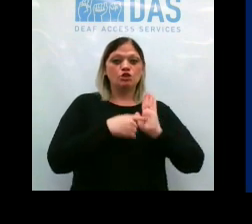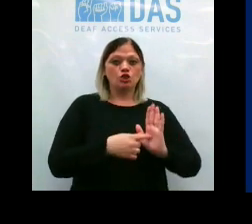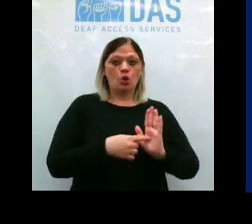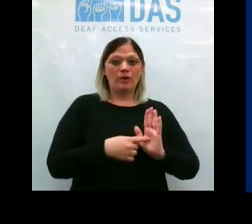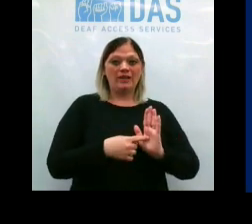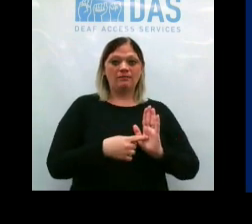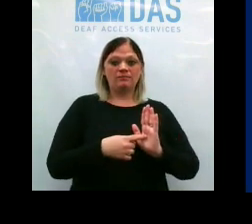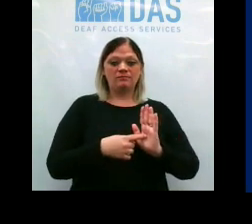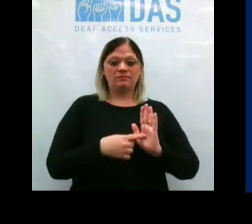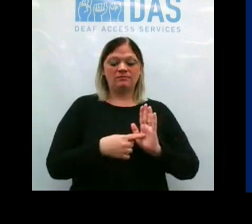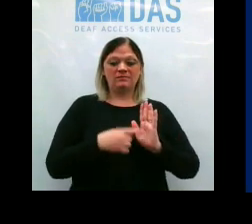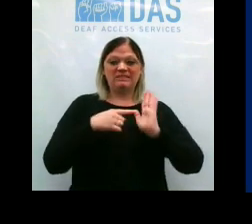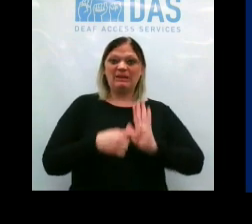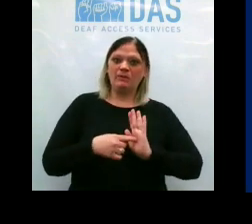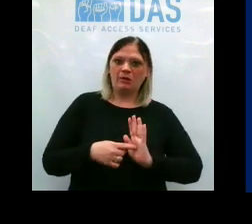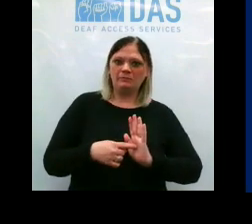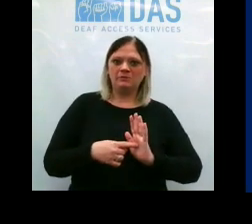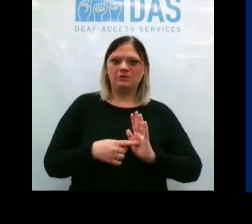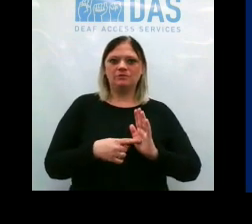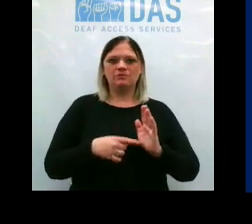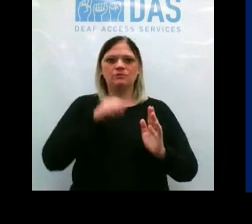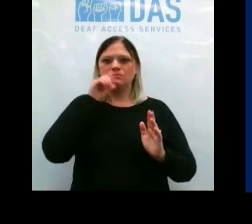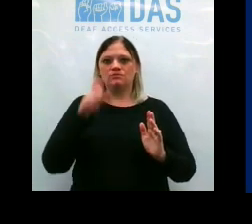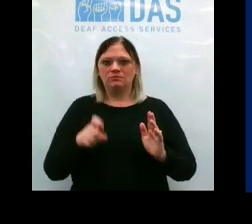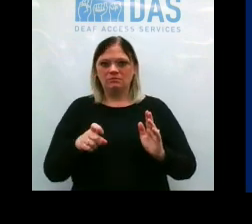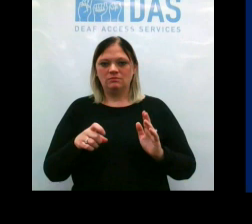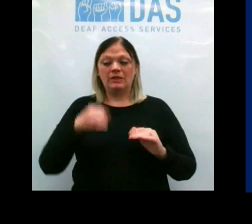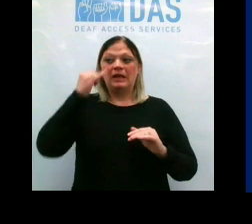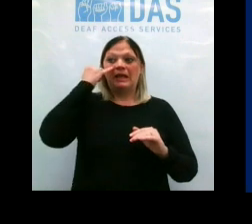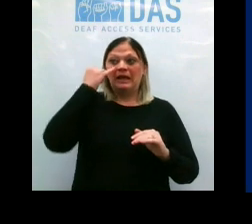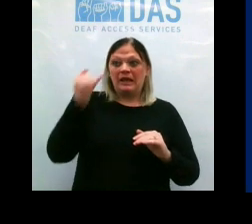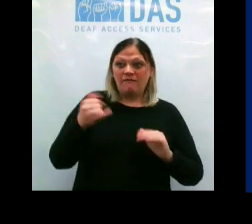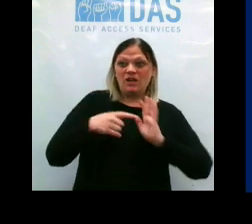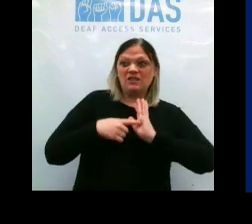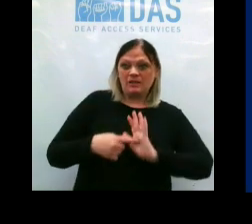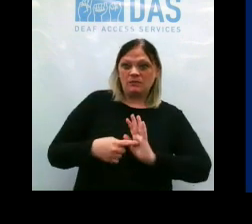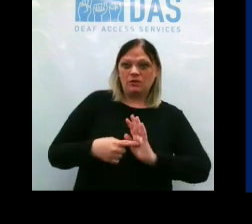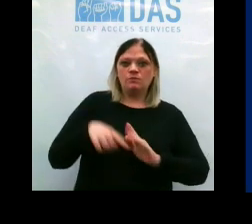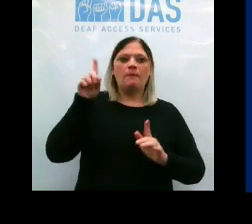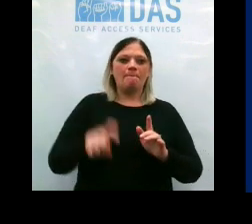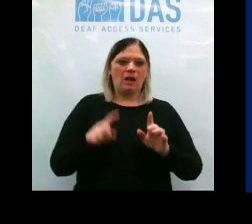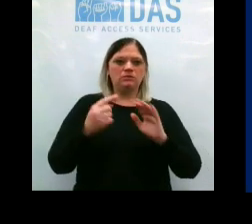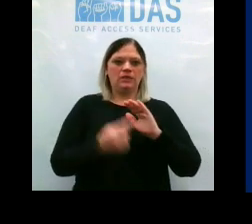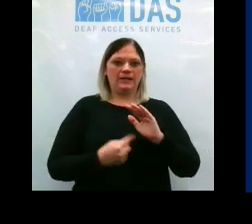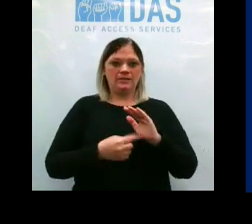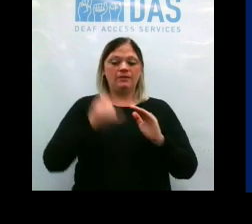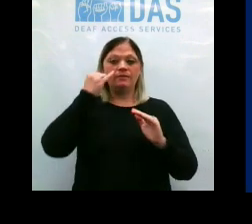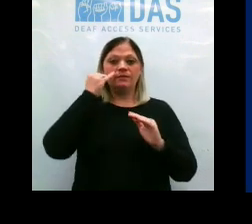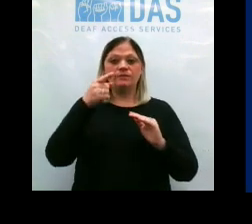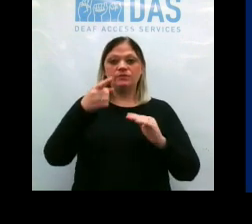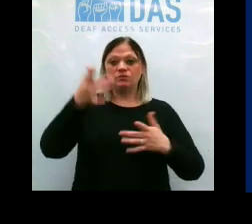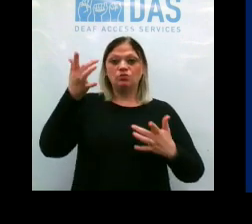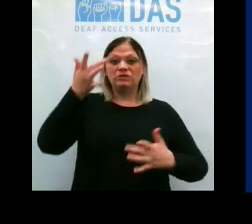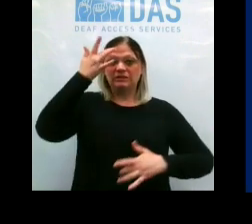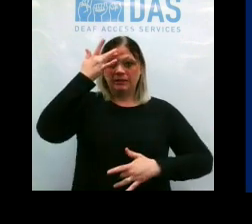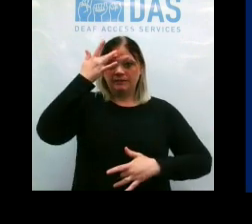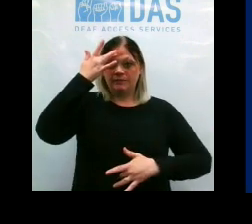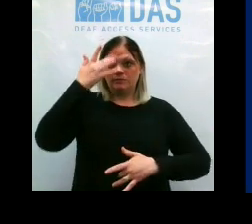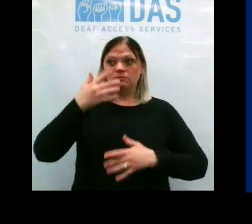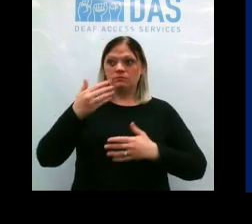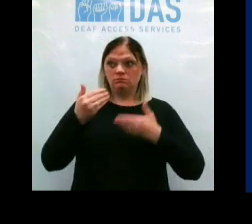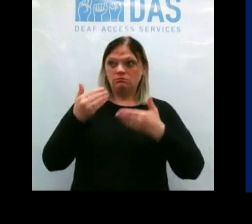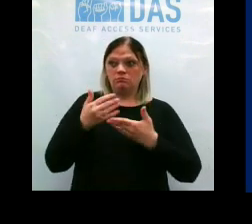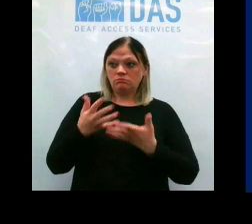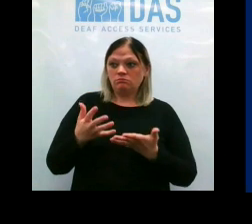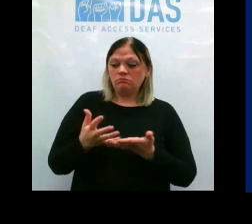you are showing symptoms, you must isolate until you get your results. So if you're sick and you get the traditional test, the